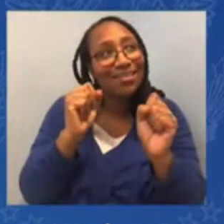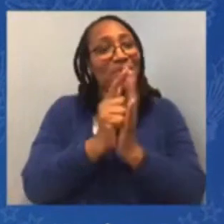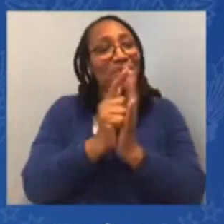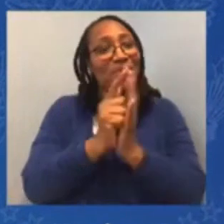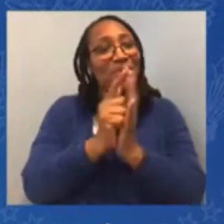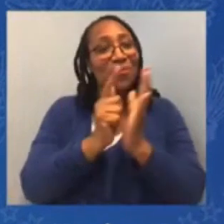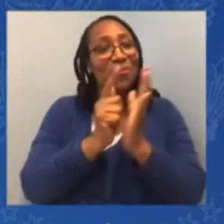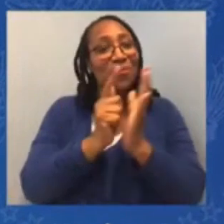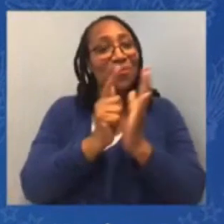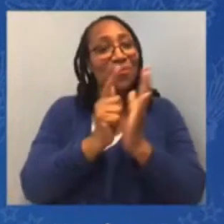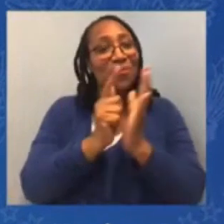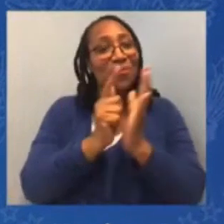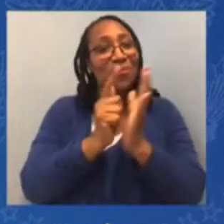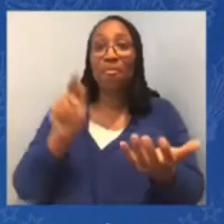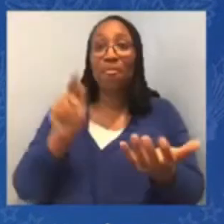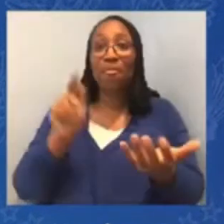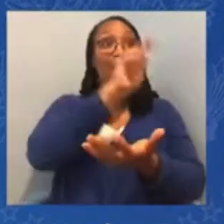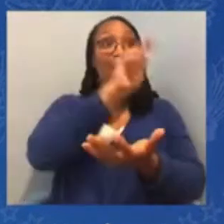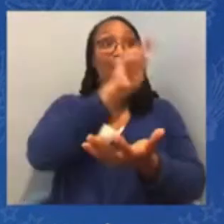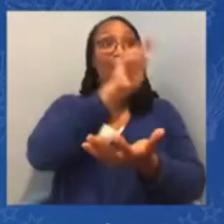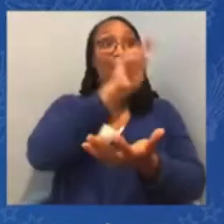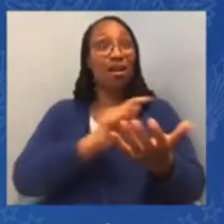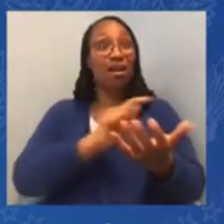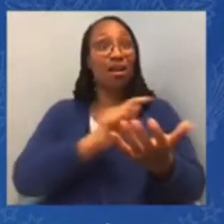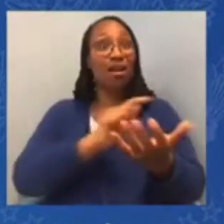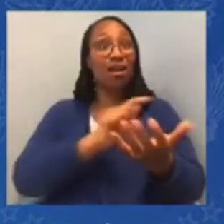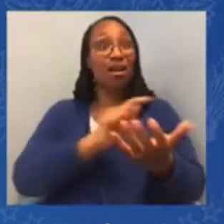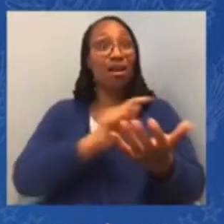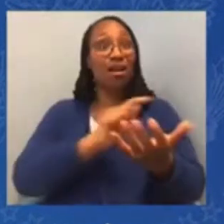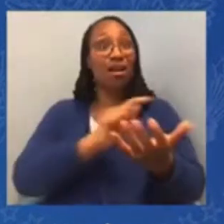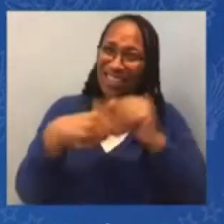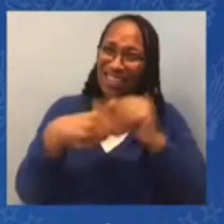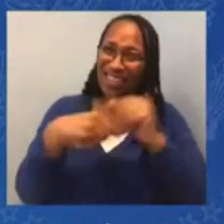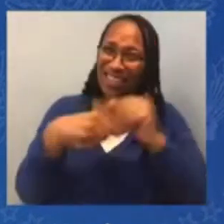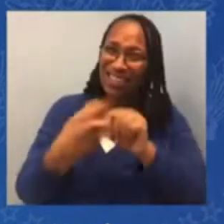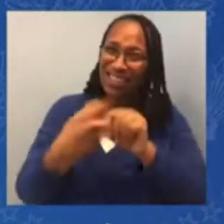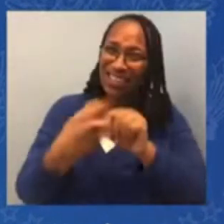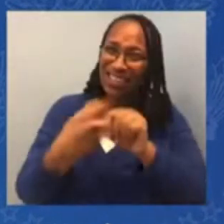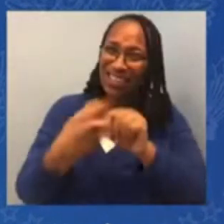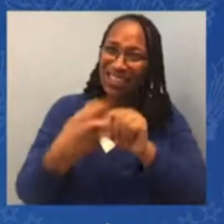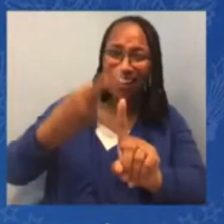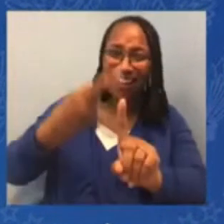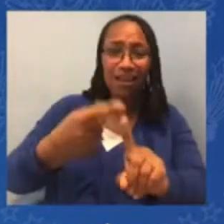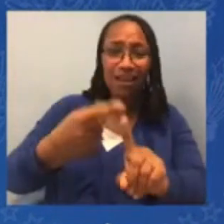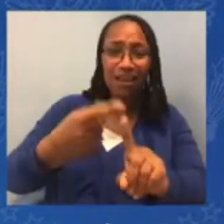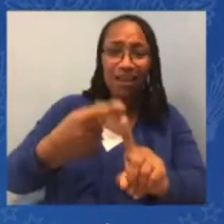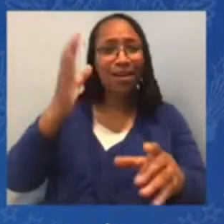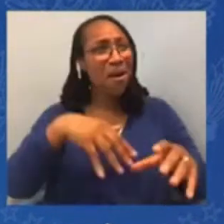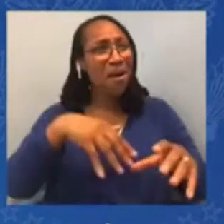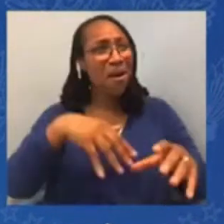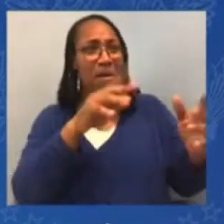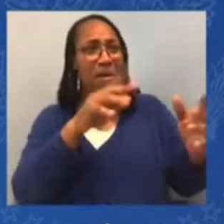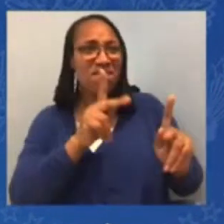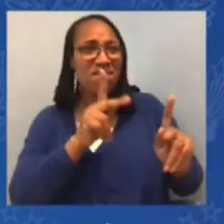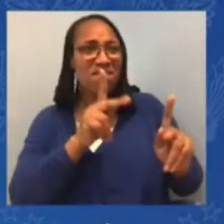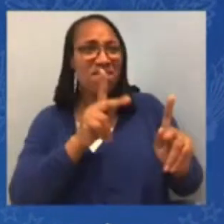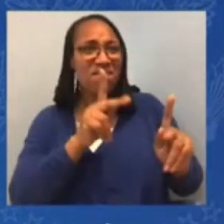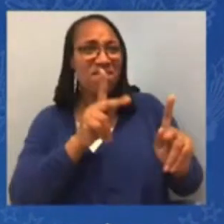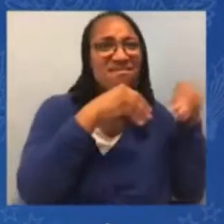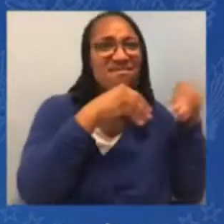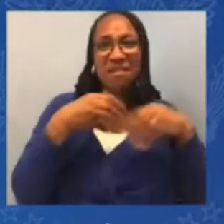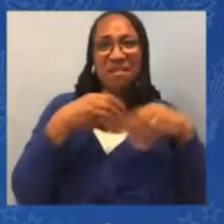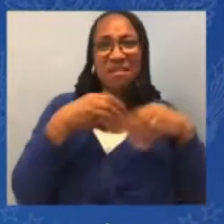the belief that they'll never have to pay a price for their inaction when they oppose common sense